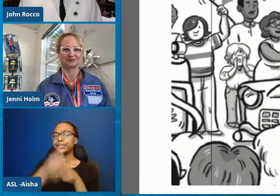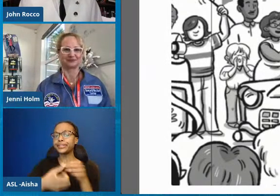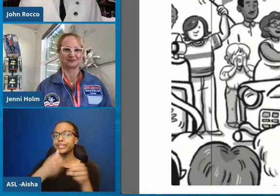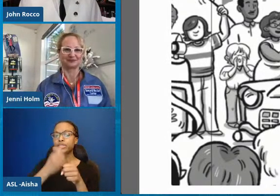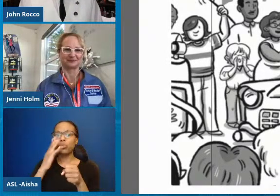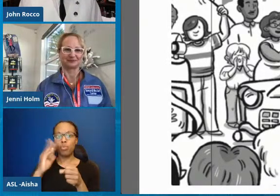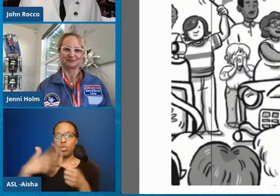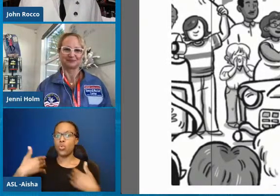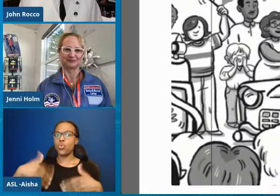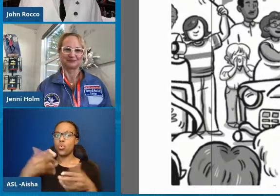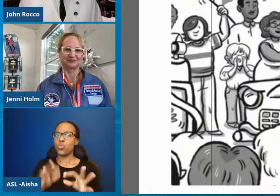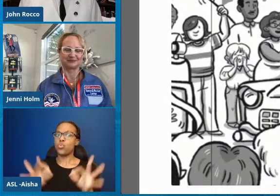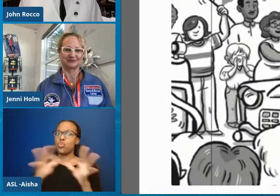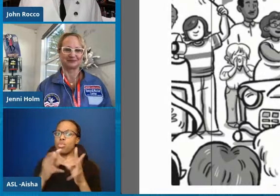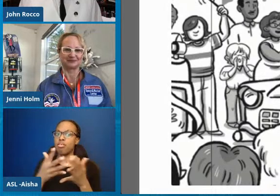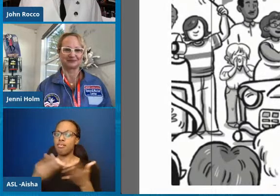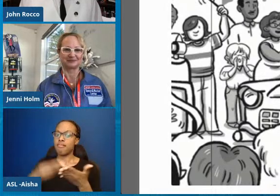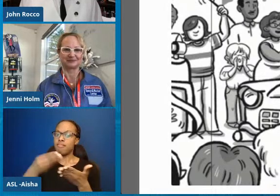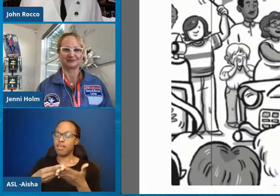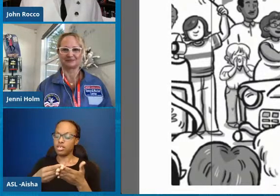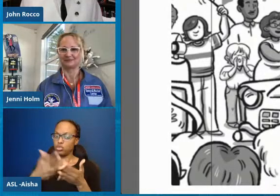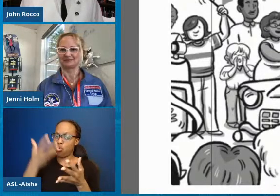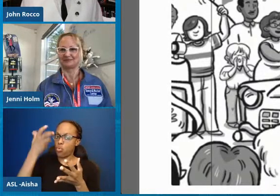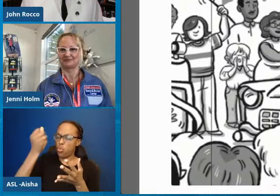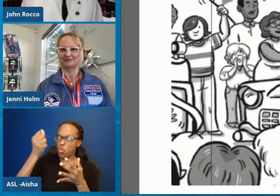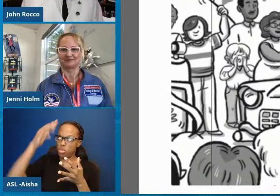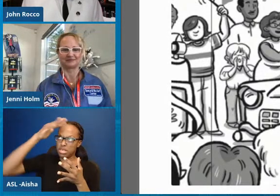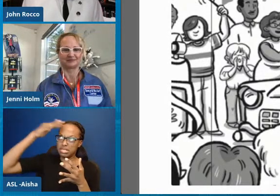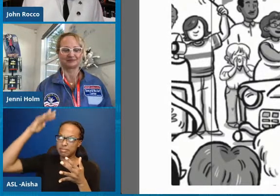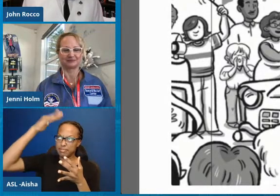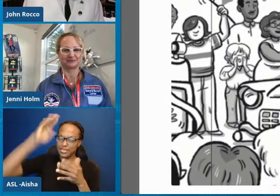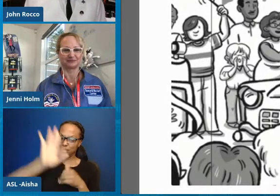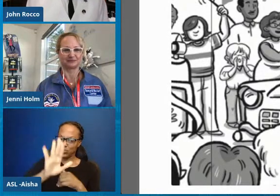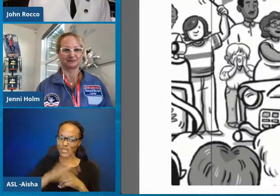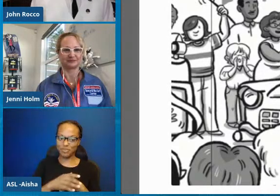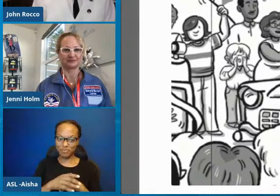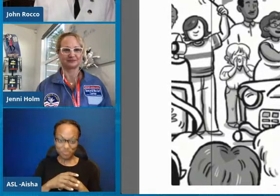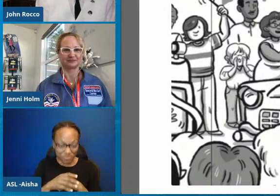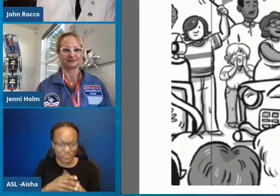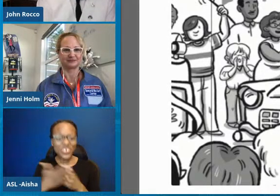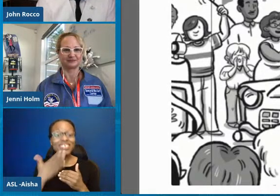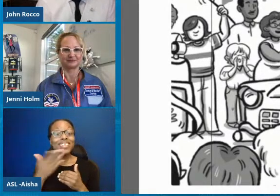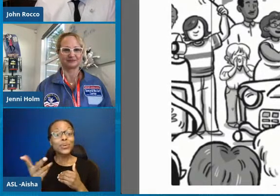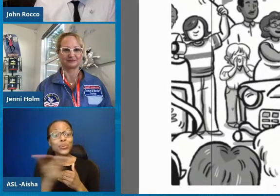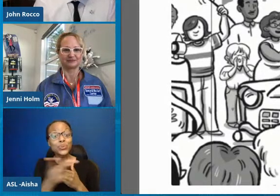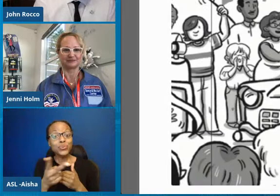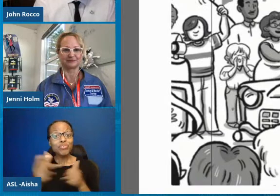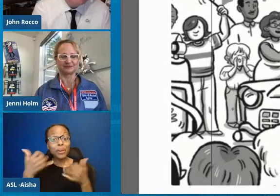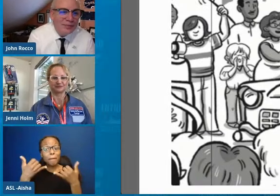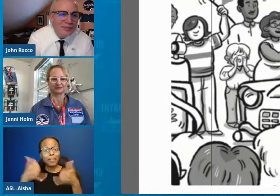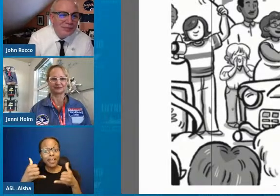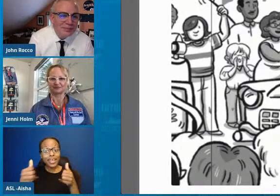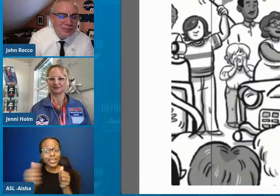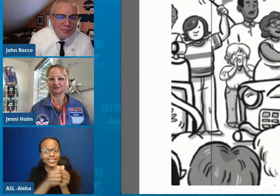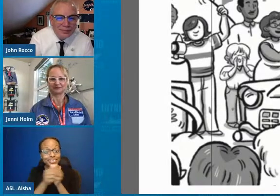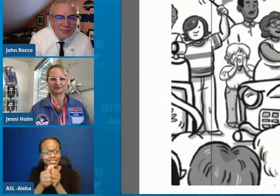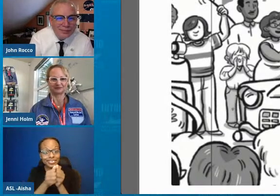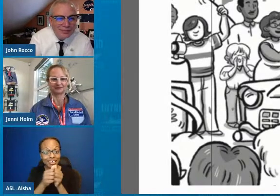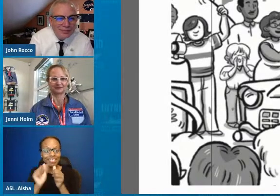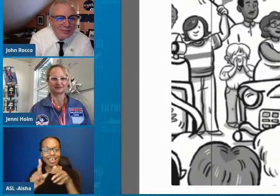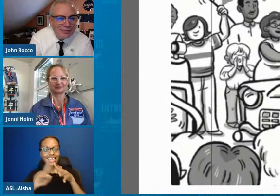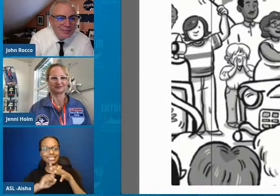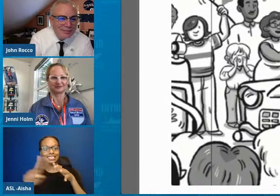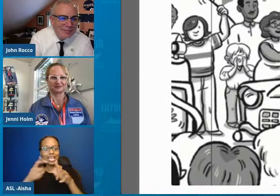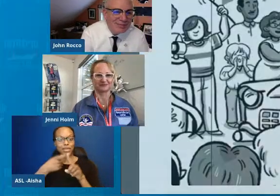for playing. That was our Escape This Space adventure, and we're going to take some questions now. This is